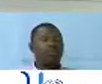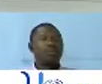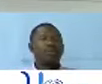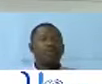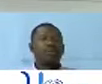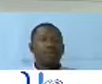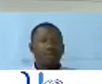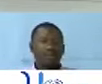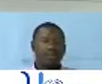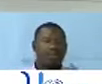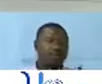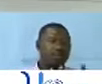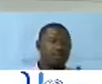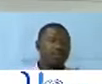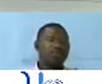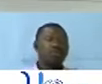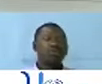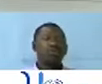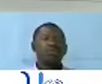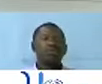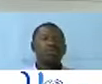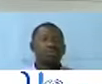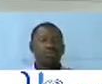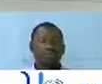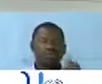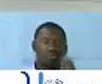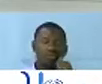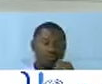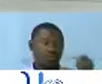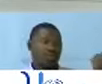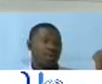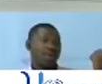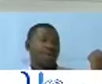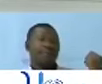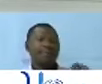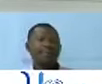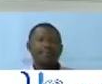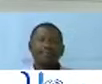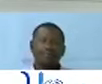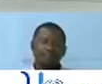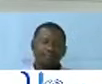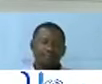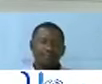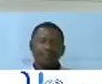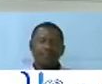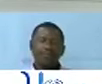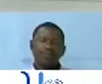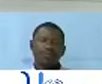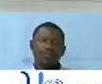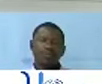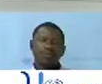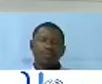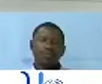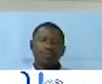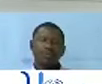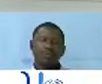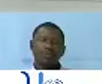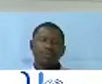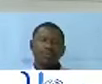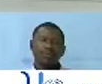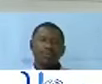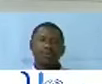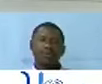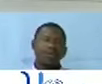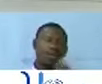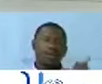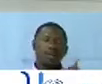instrument to consolidate and perpetuate his power. Lo xamné dana digëral nak nguuram dolem. And when it didn't